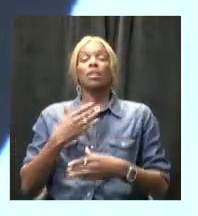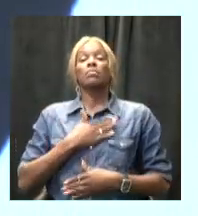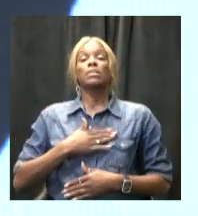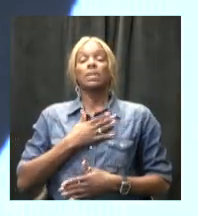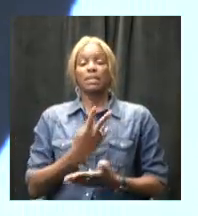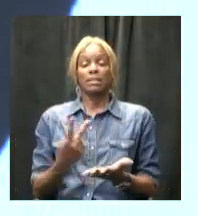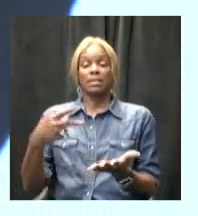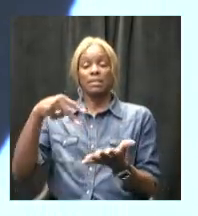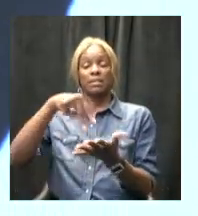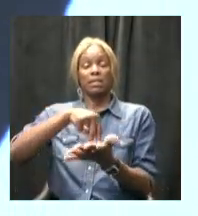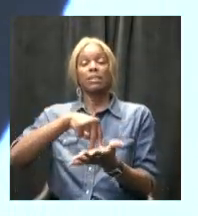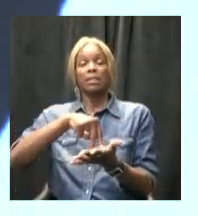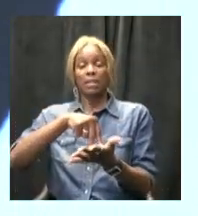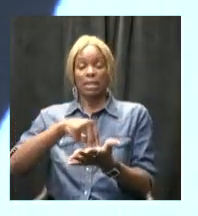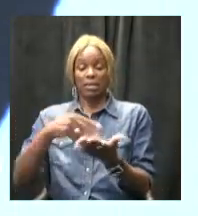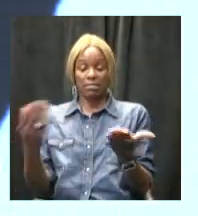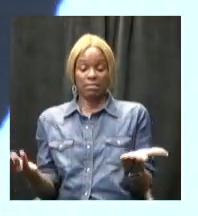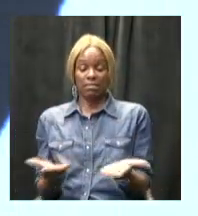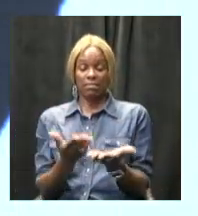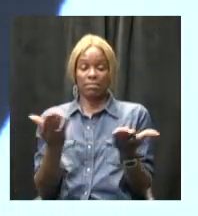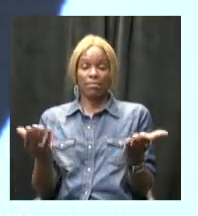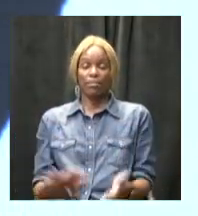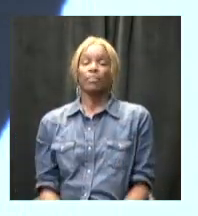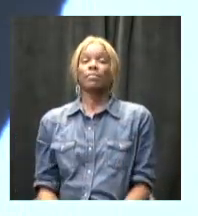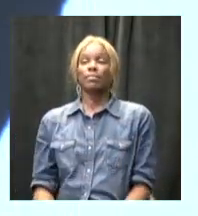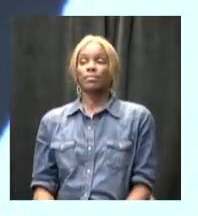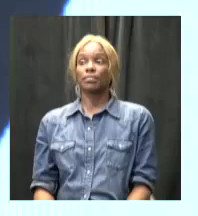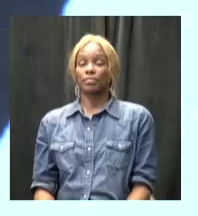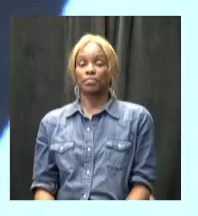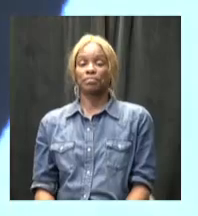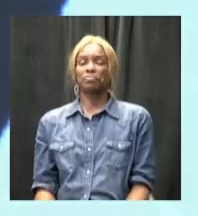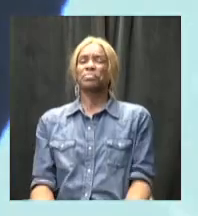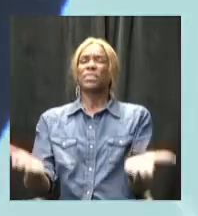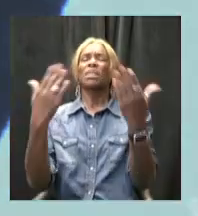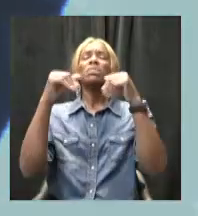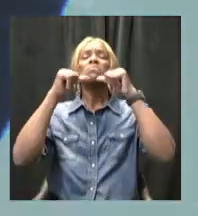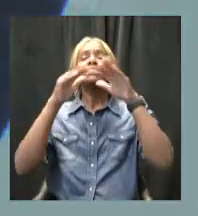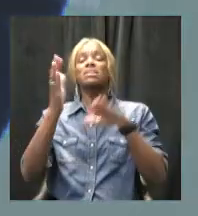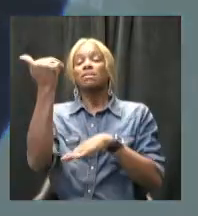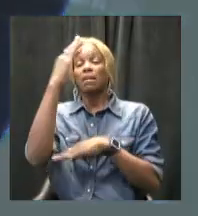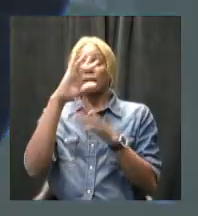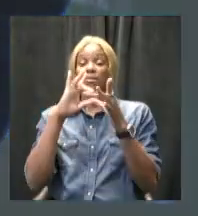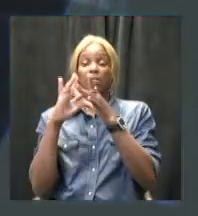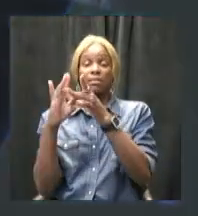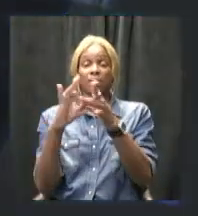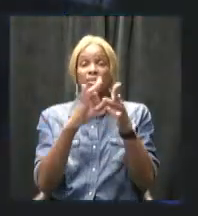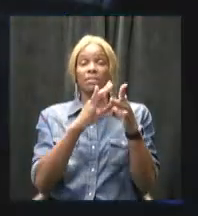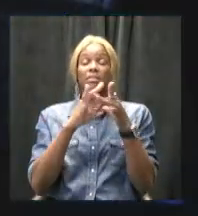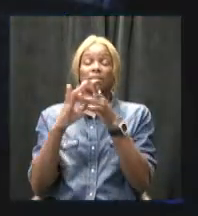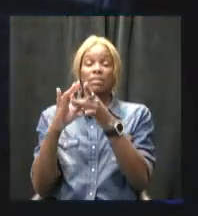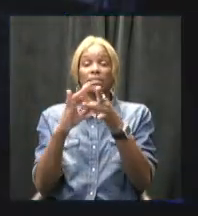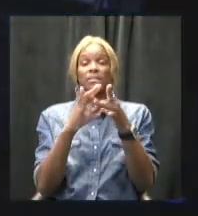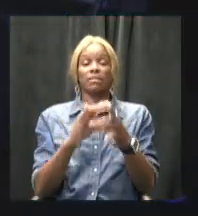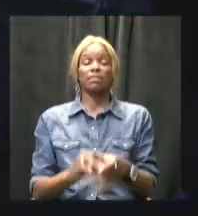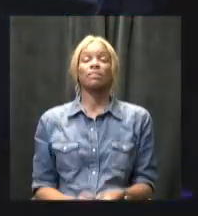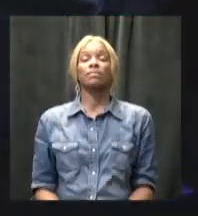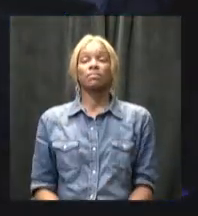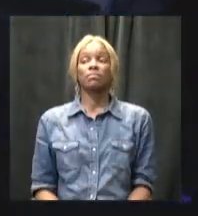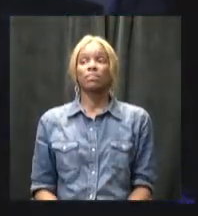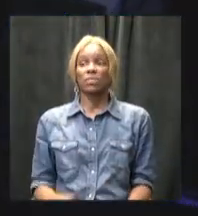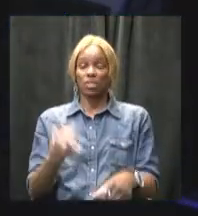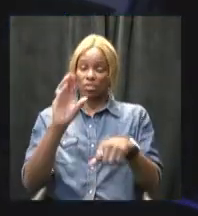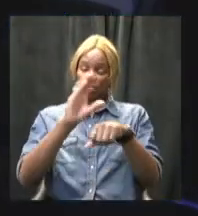over the room today? Would you stand with me today? Come on and bless God together in this room. Come on and bless Him for the